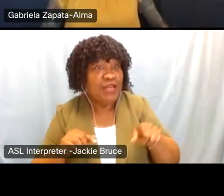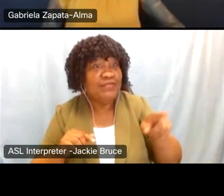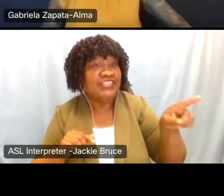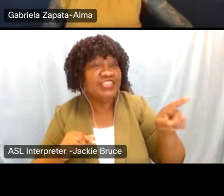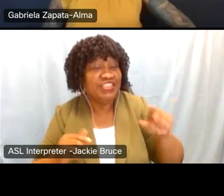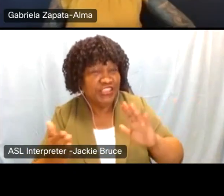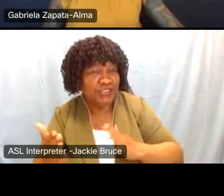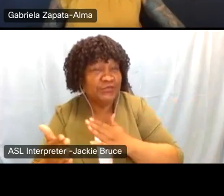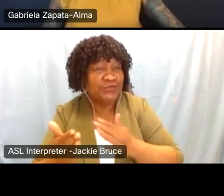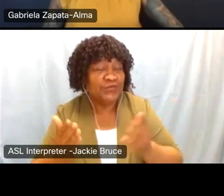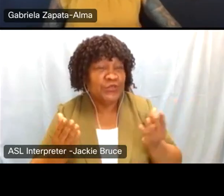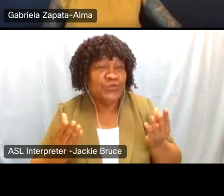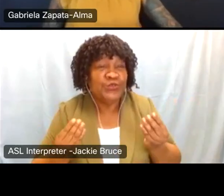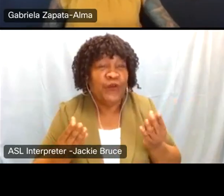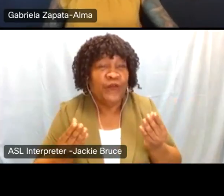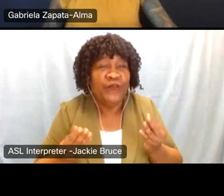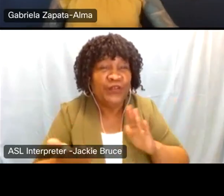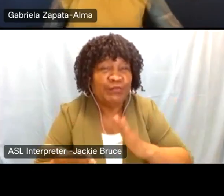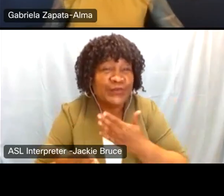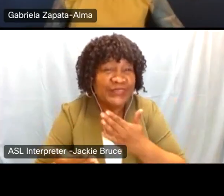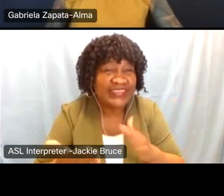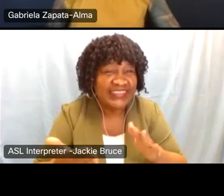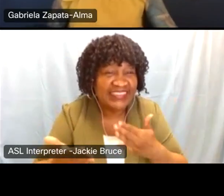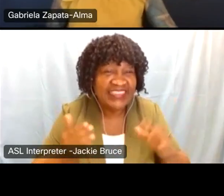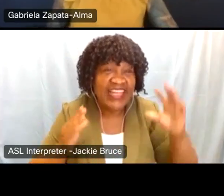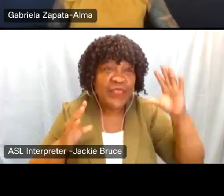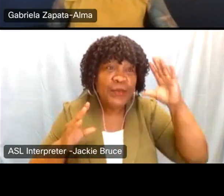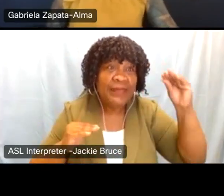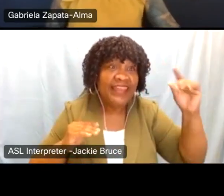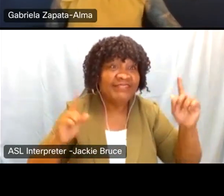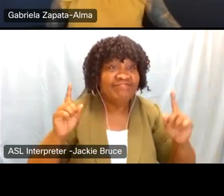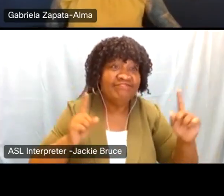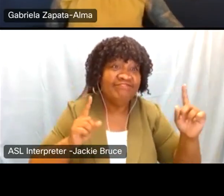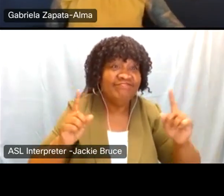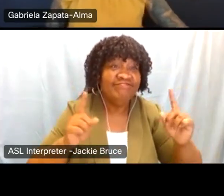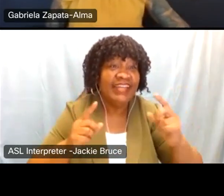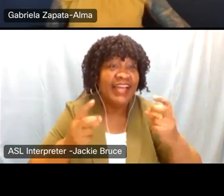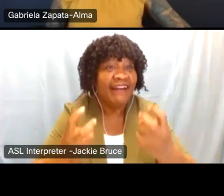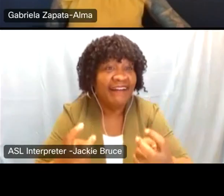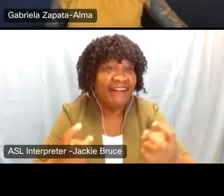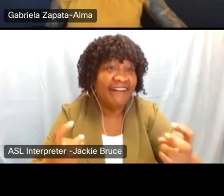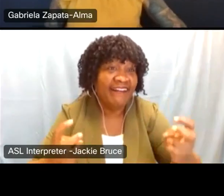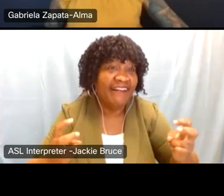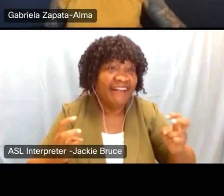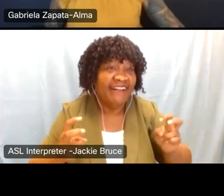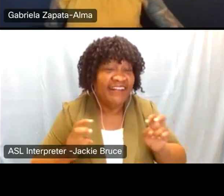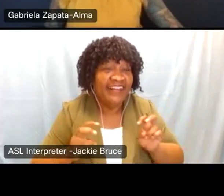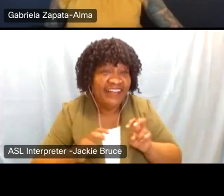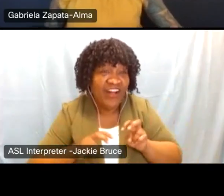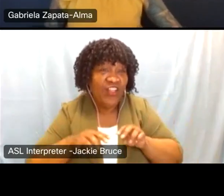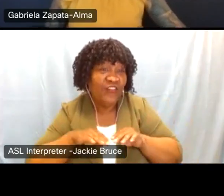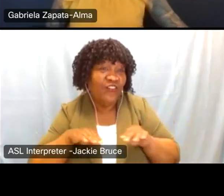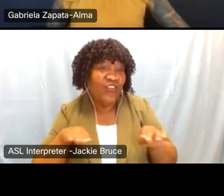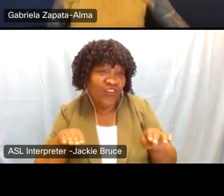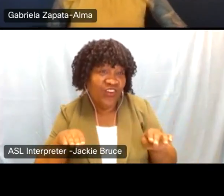soft Andean music. And the men walked in and they sat on the floor. And she